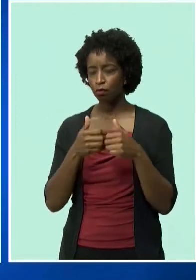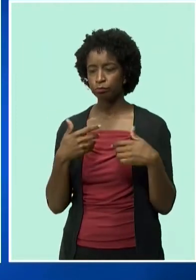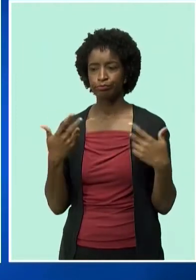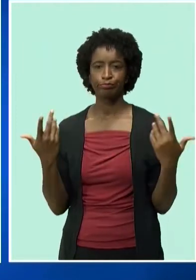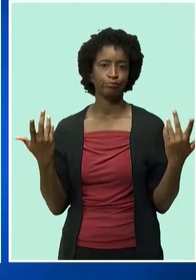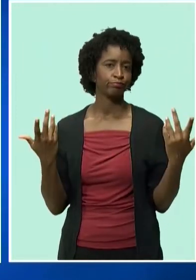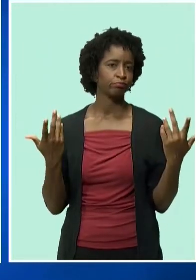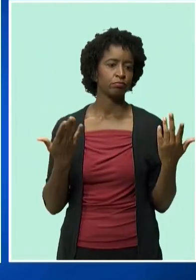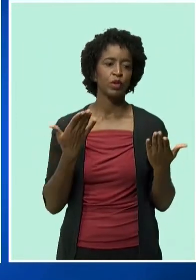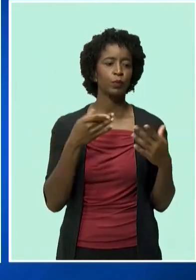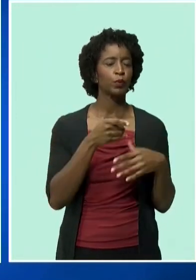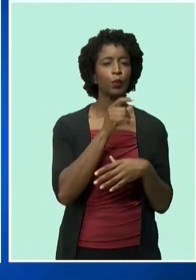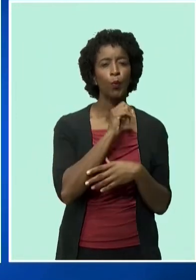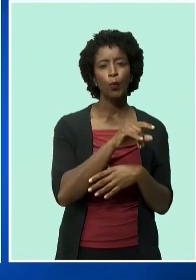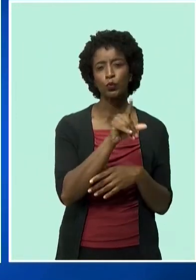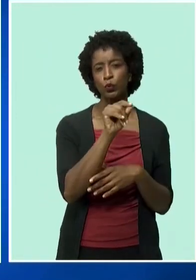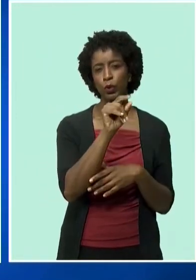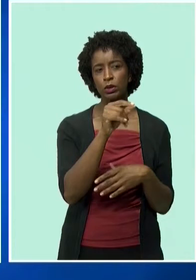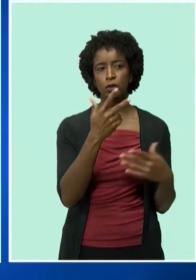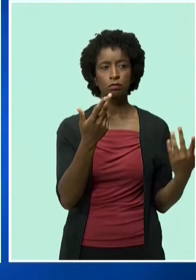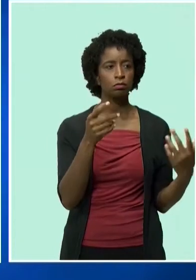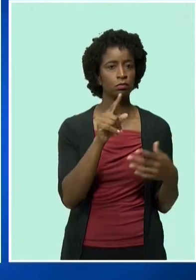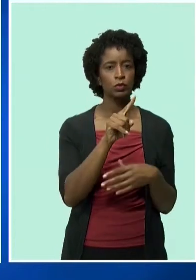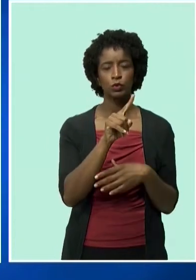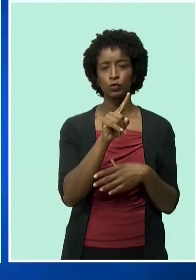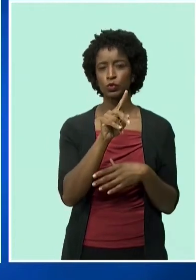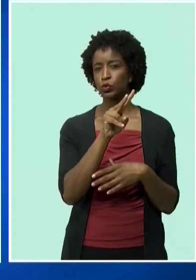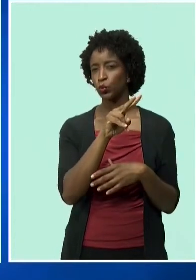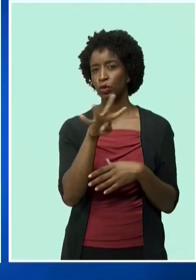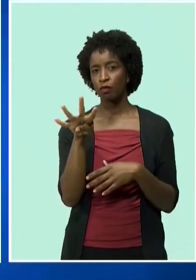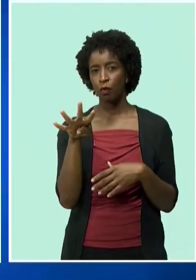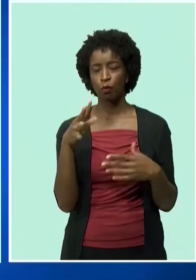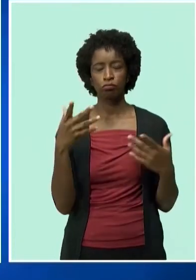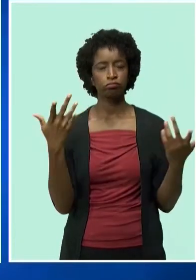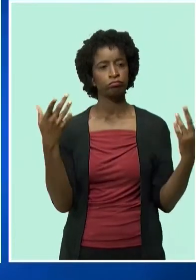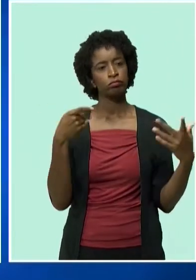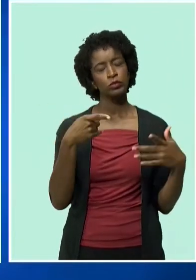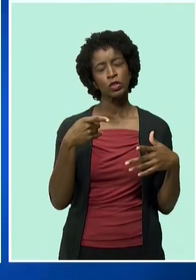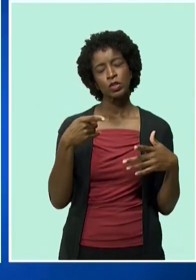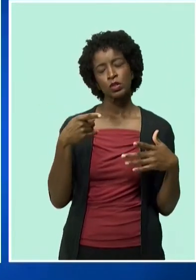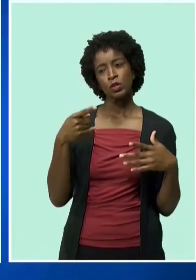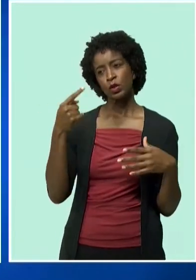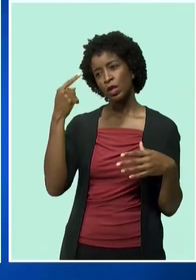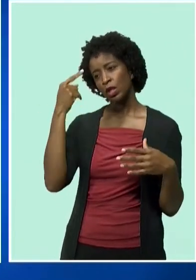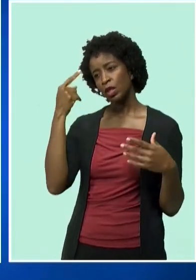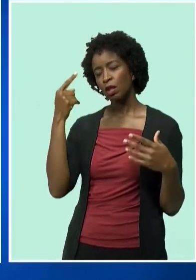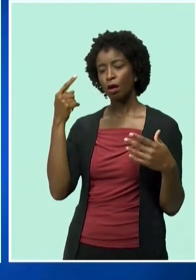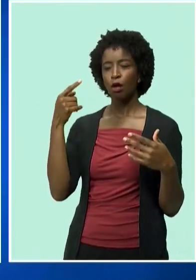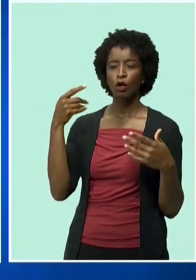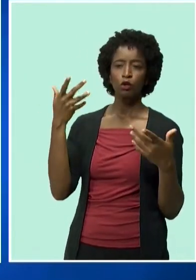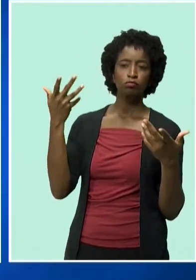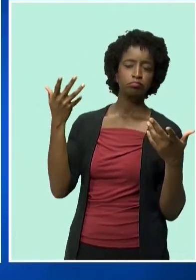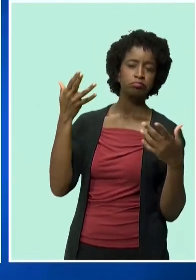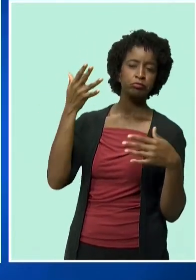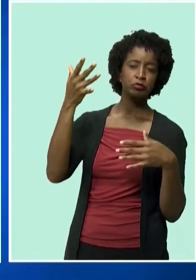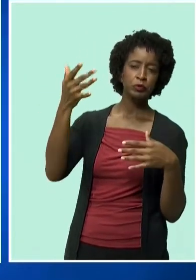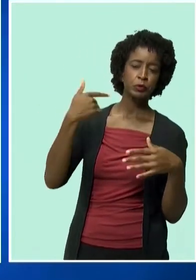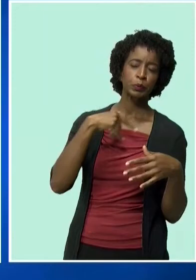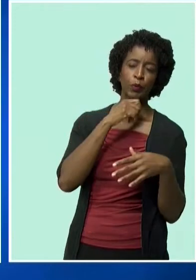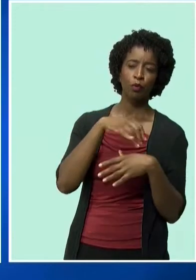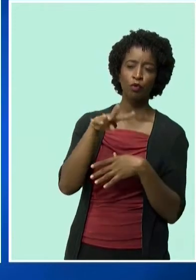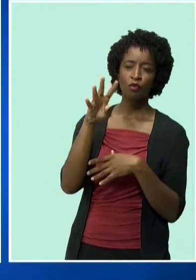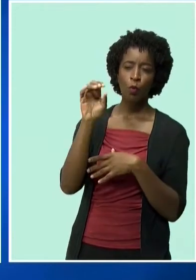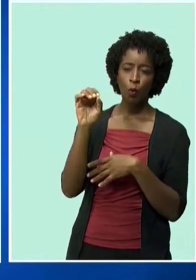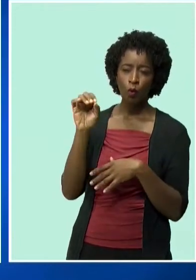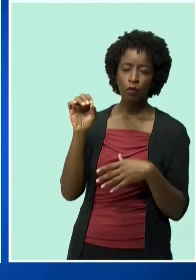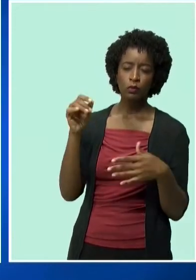20, 24-year-old, where do you see yourself at 40? Where do you see yourself at 60?